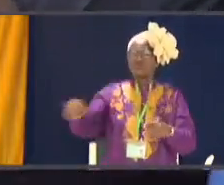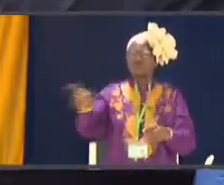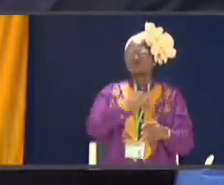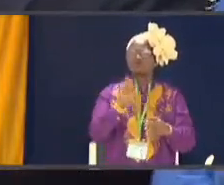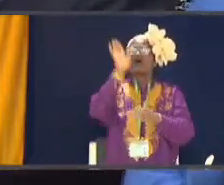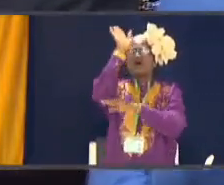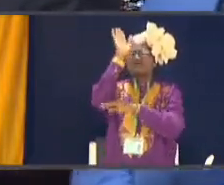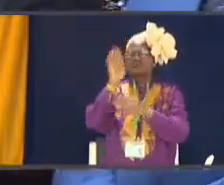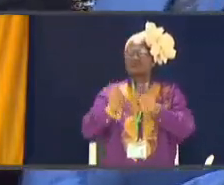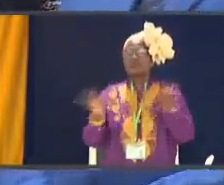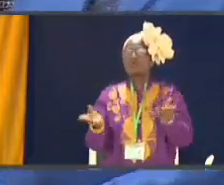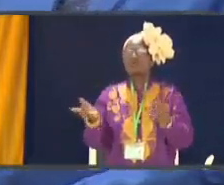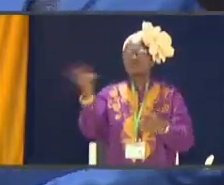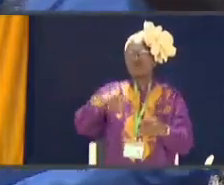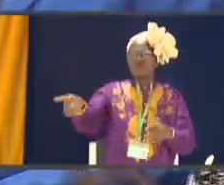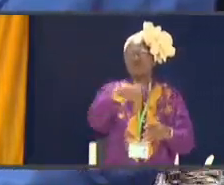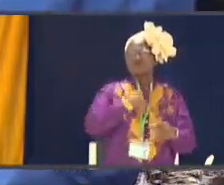losan ganga ona ala fun yin